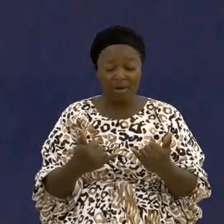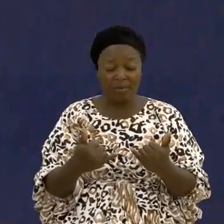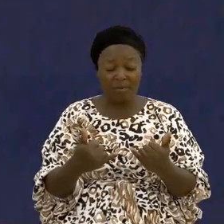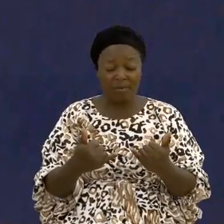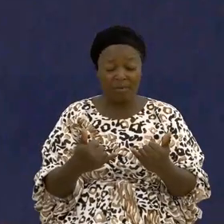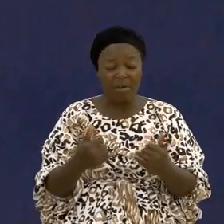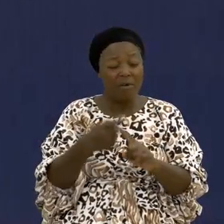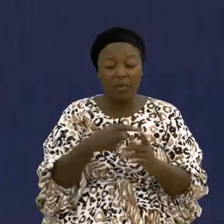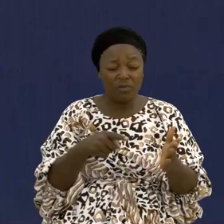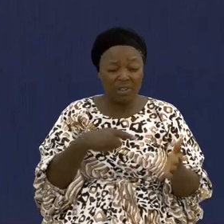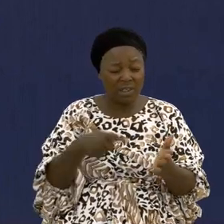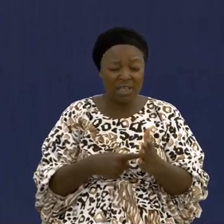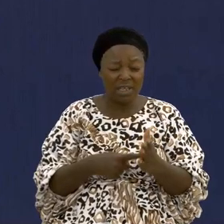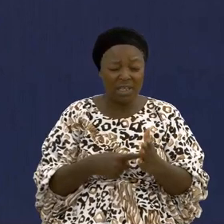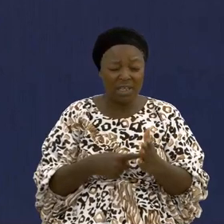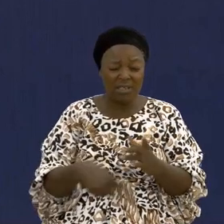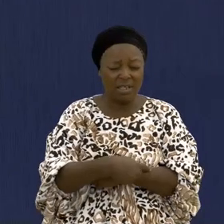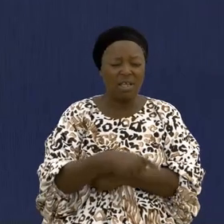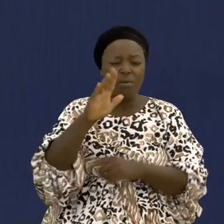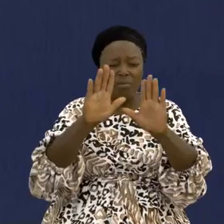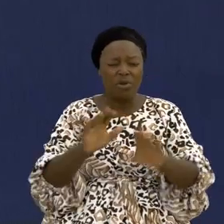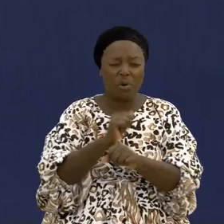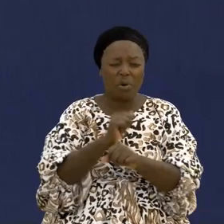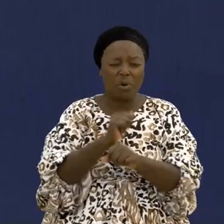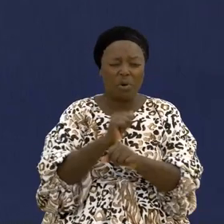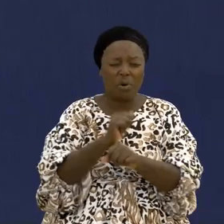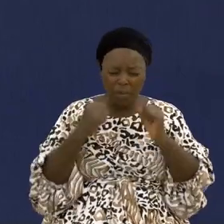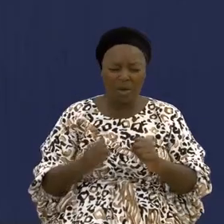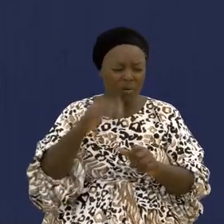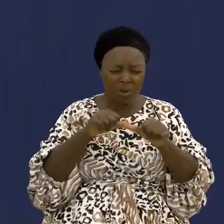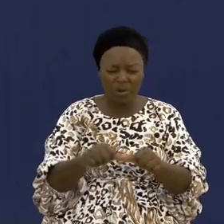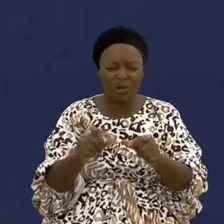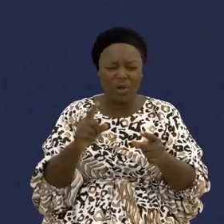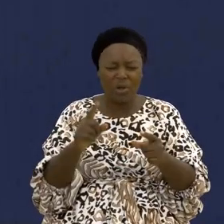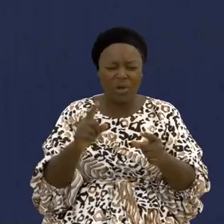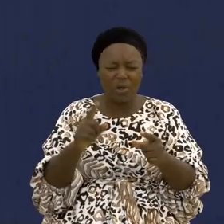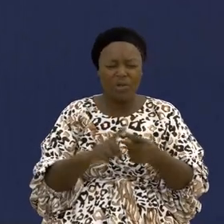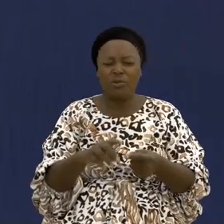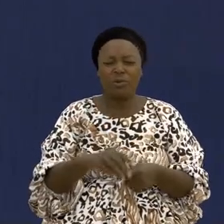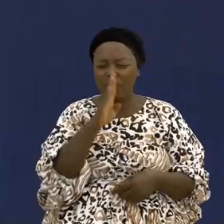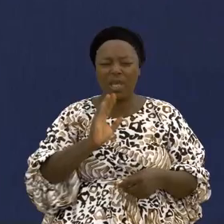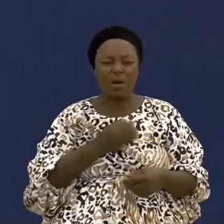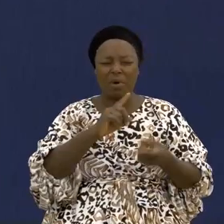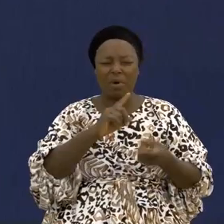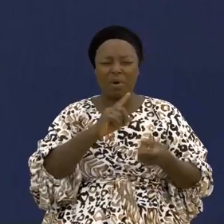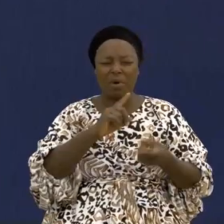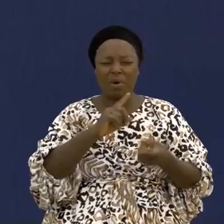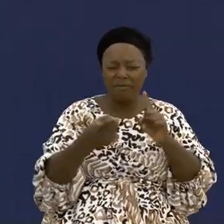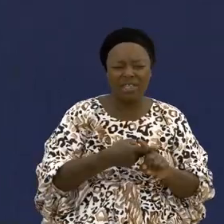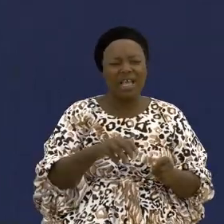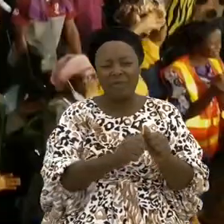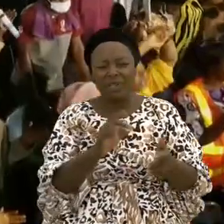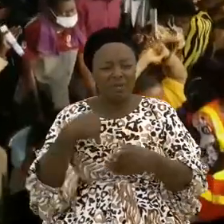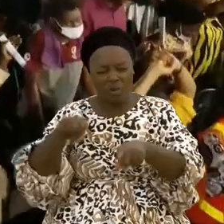from this day, your miracle power will keep on accompanying us everywhere we go